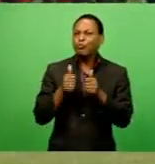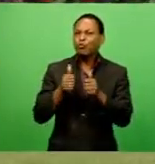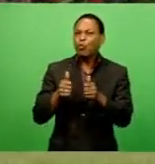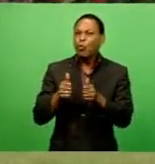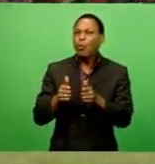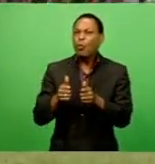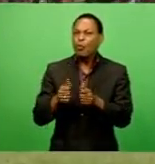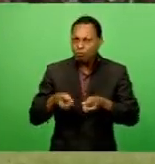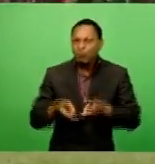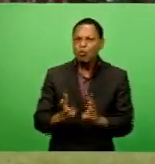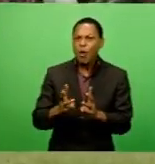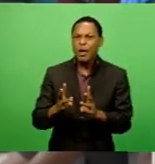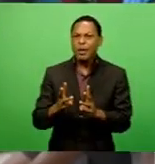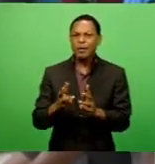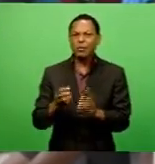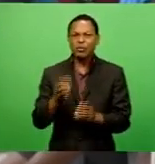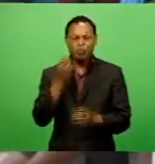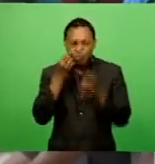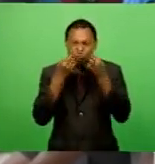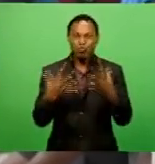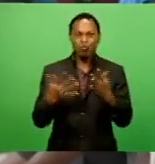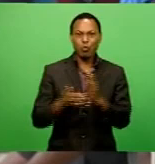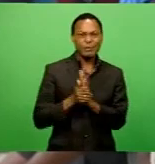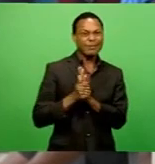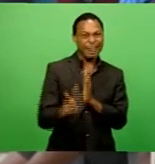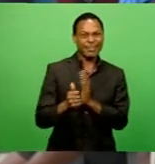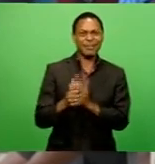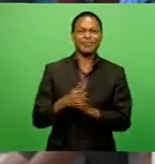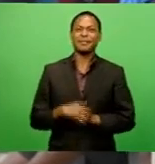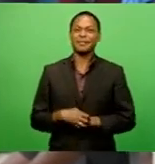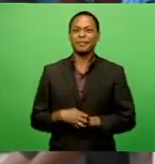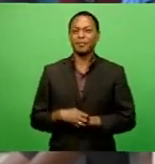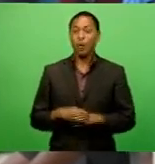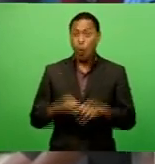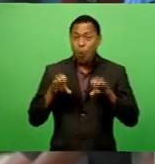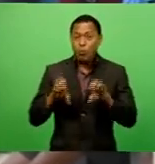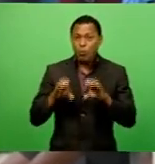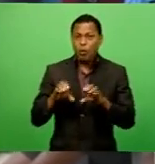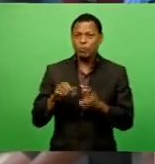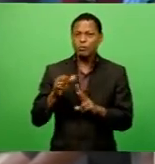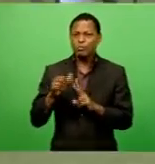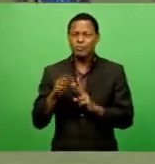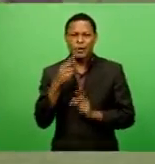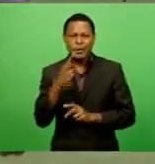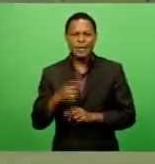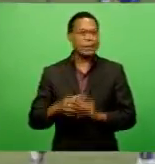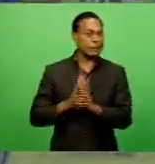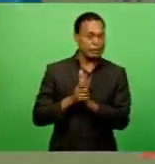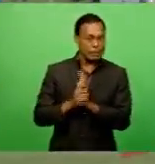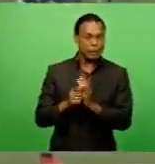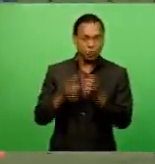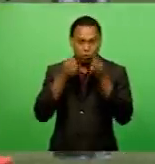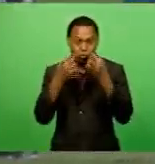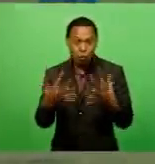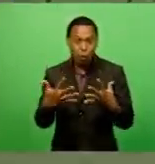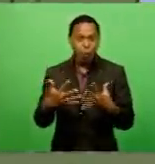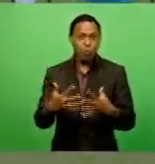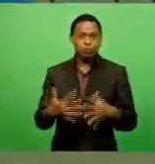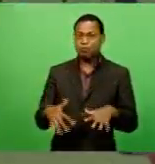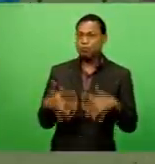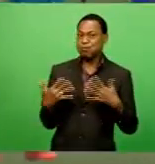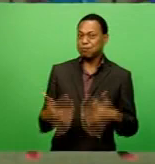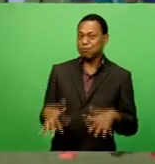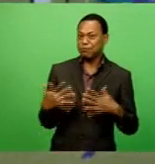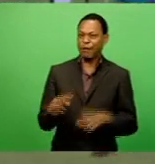their talent in the hopes of getting a call. Gareth Baber also says the intensity and skills shown by the teams from